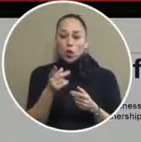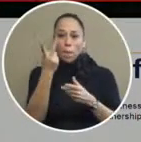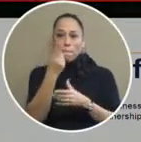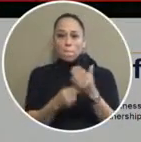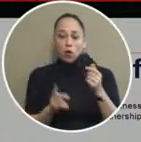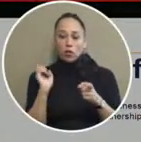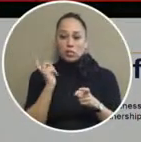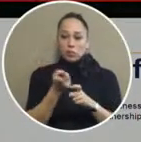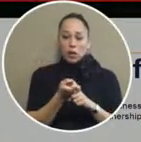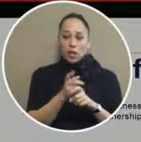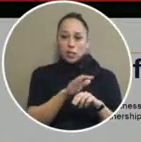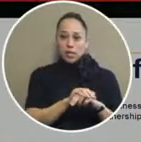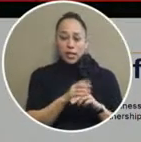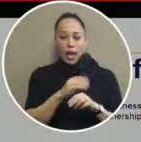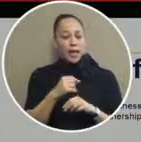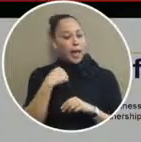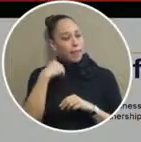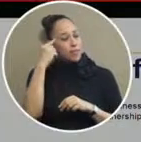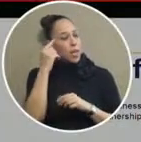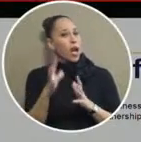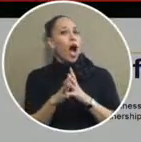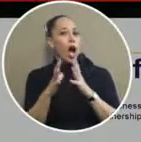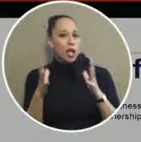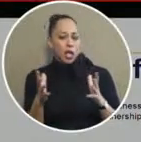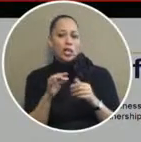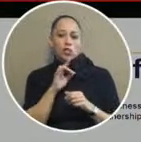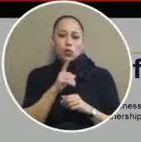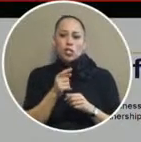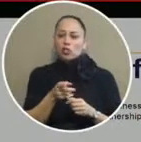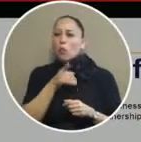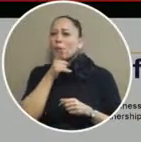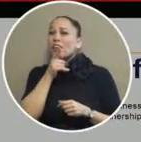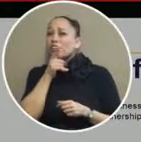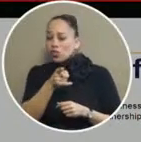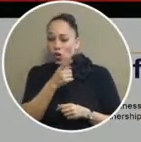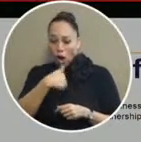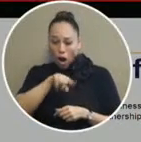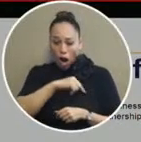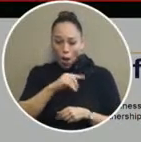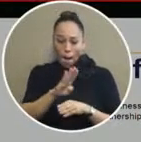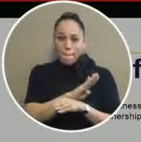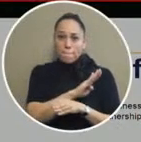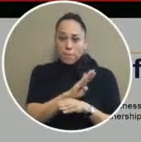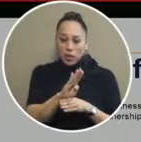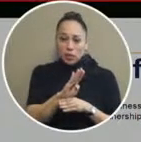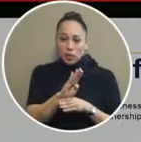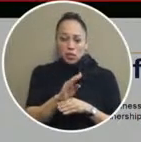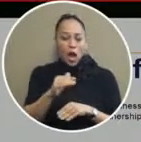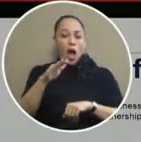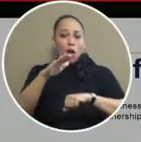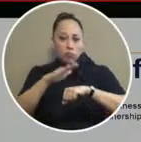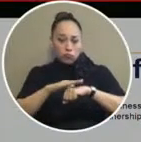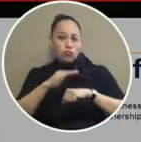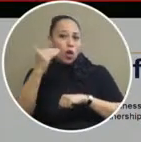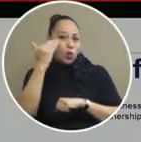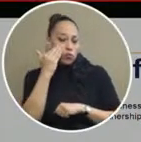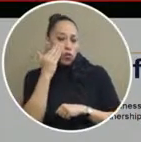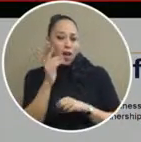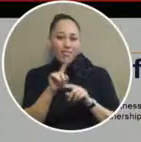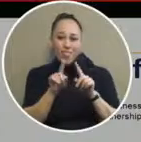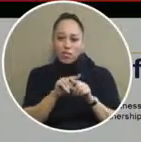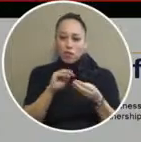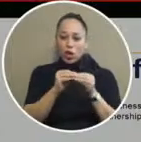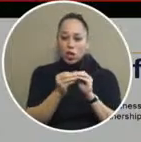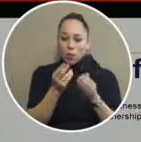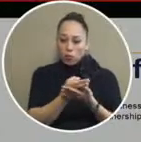Spanish. And I think a lot of it is just to really make sure that our businesses are aware of the number of resources